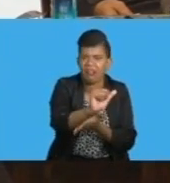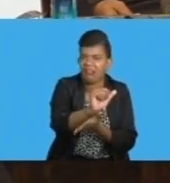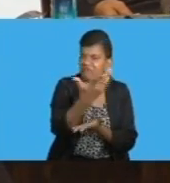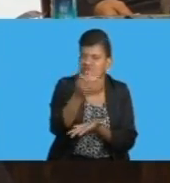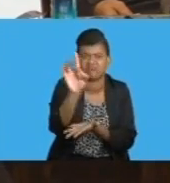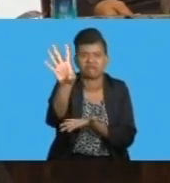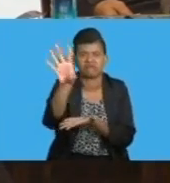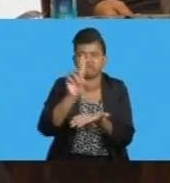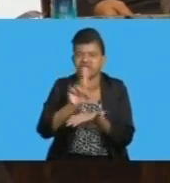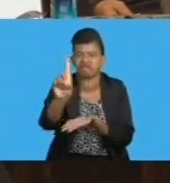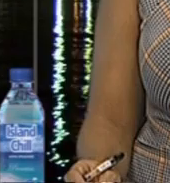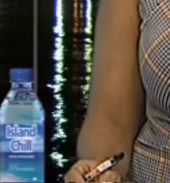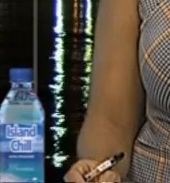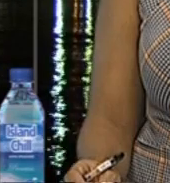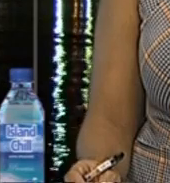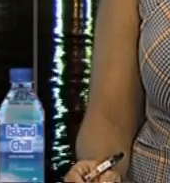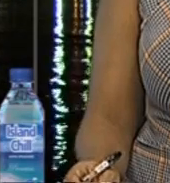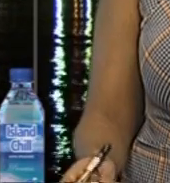planning scheme says.